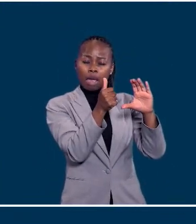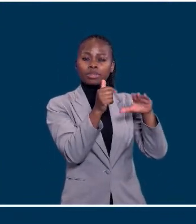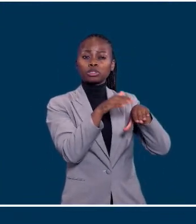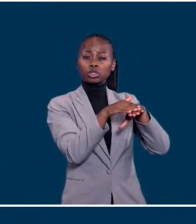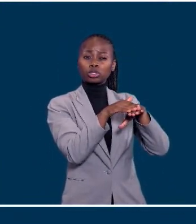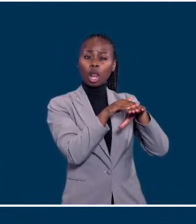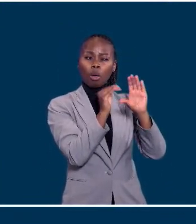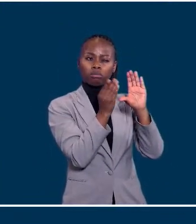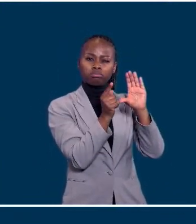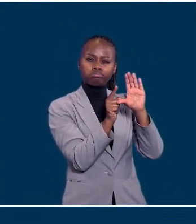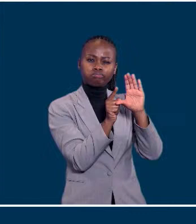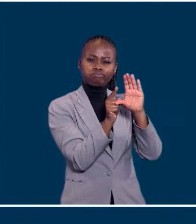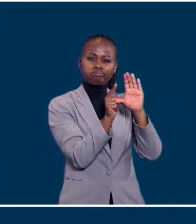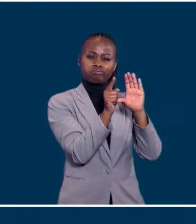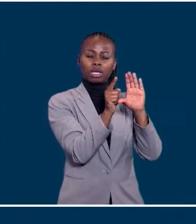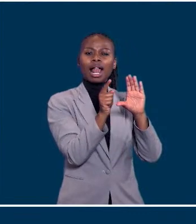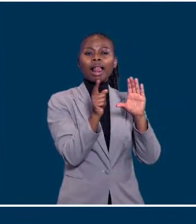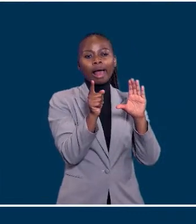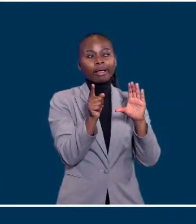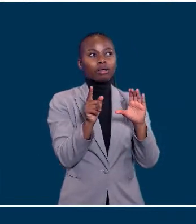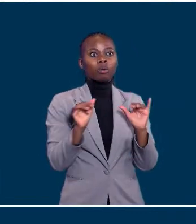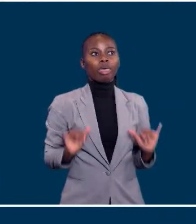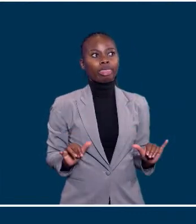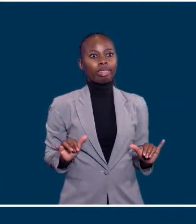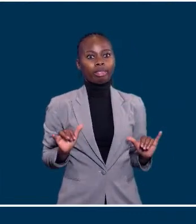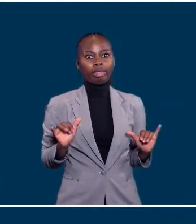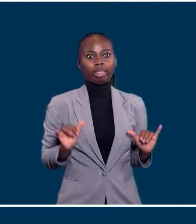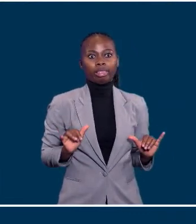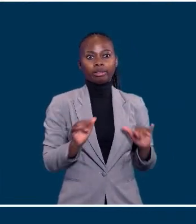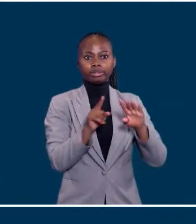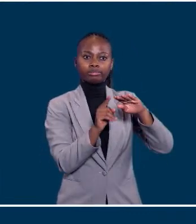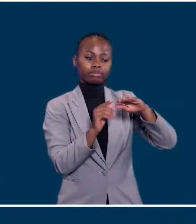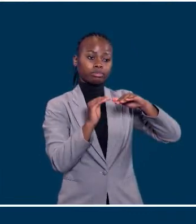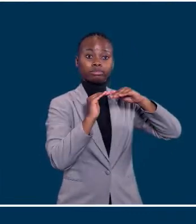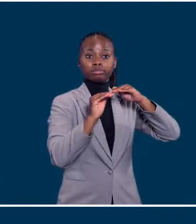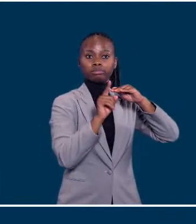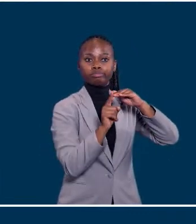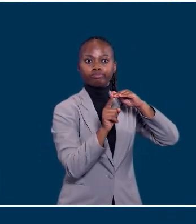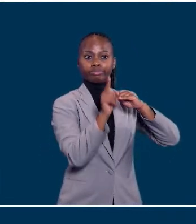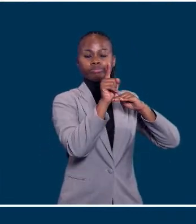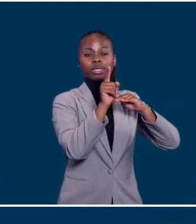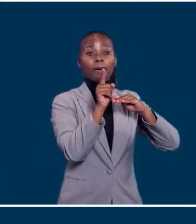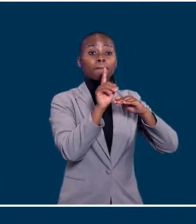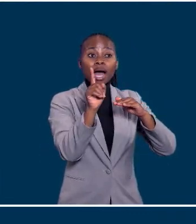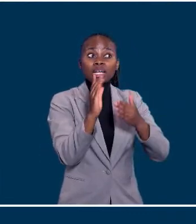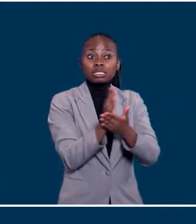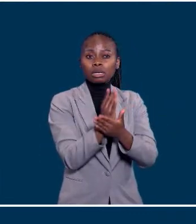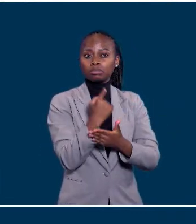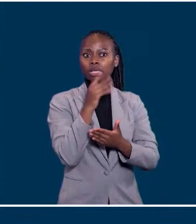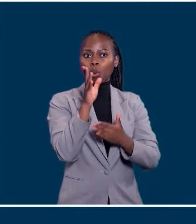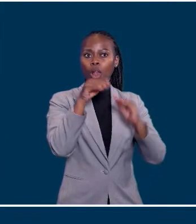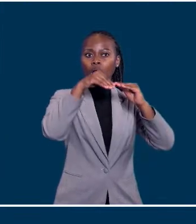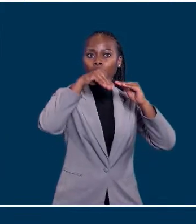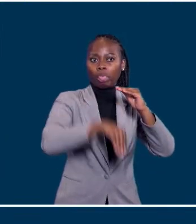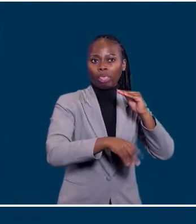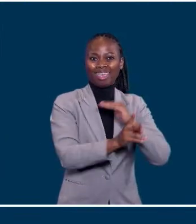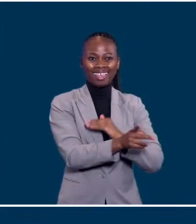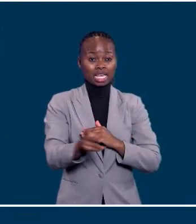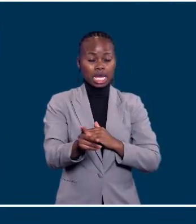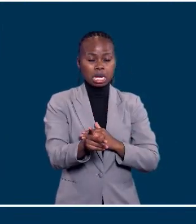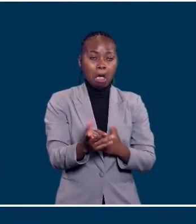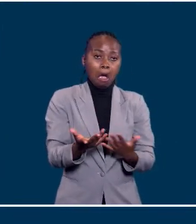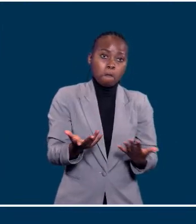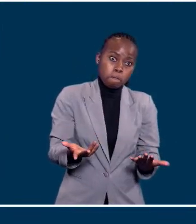stalling. And the open question here is whether or not that will start to reverse. There are certainly signs of it and shocks